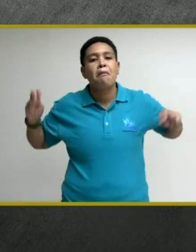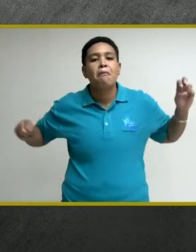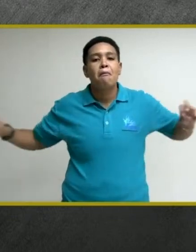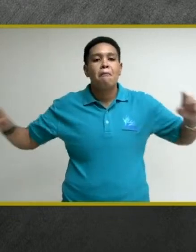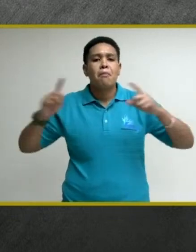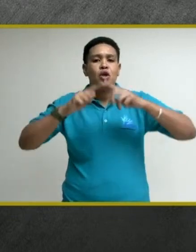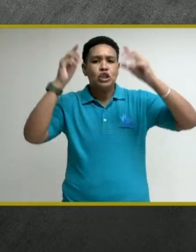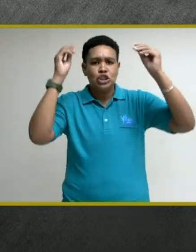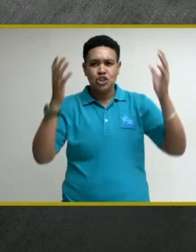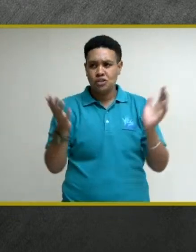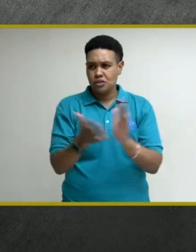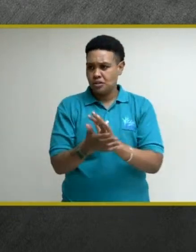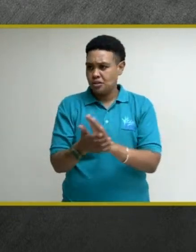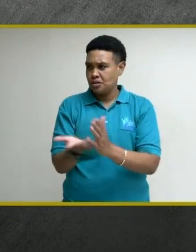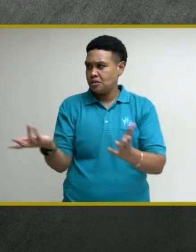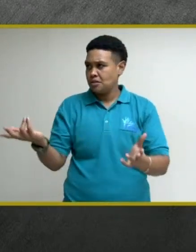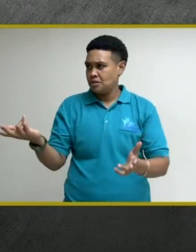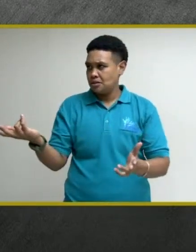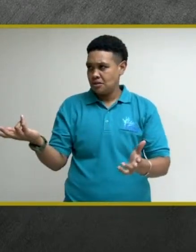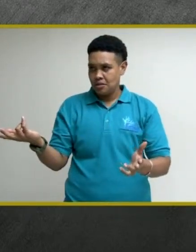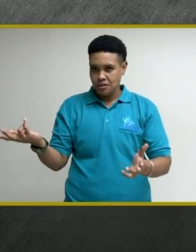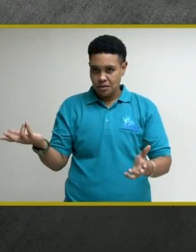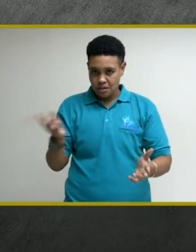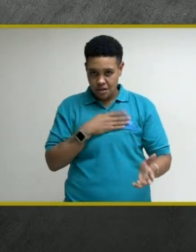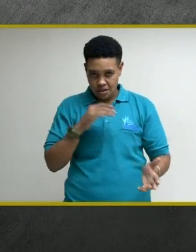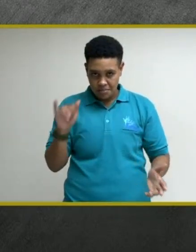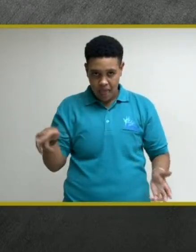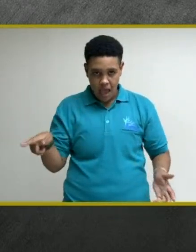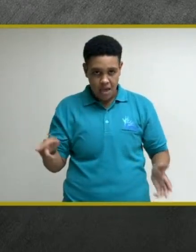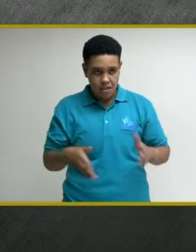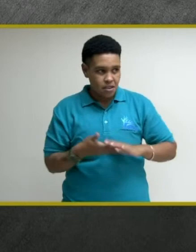teachers. Would that be acceptable?